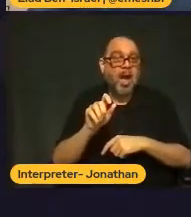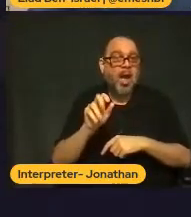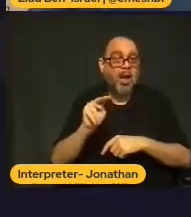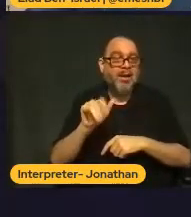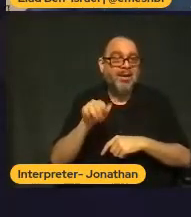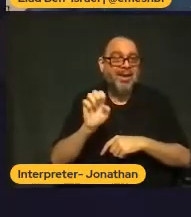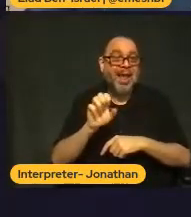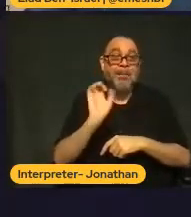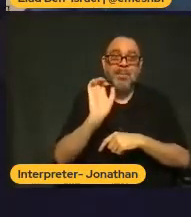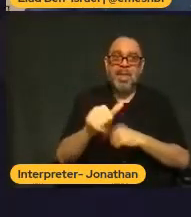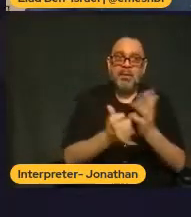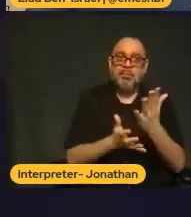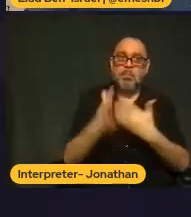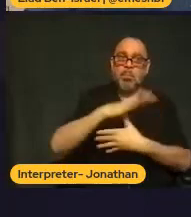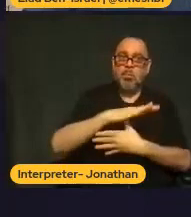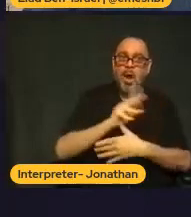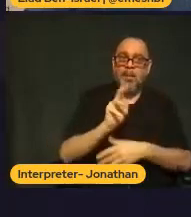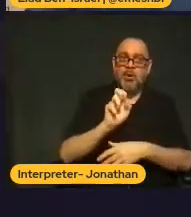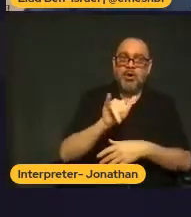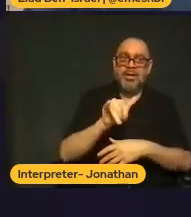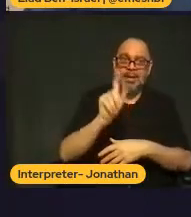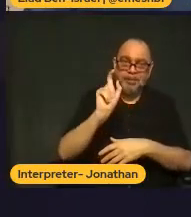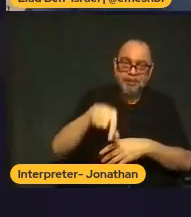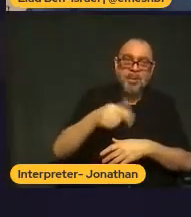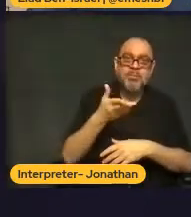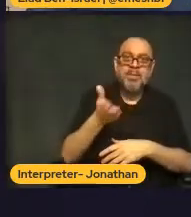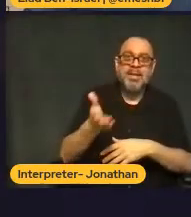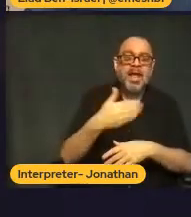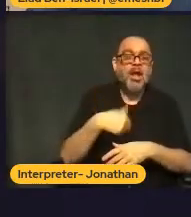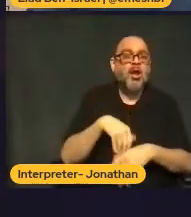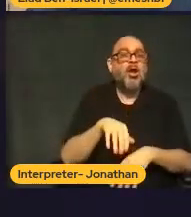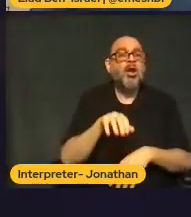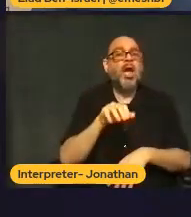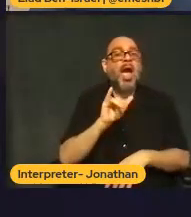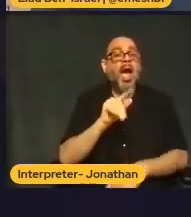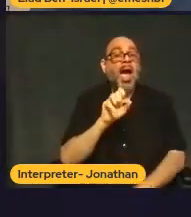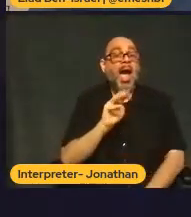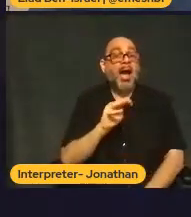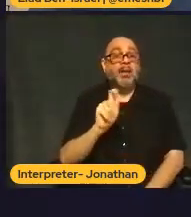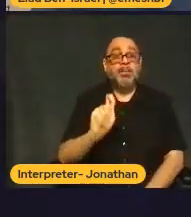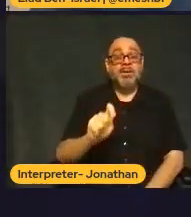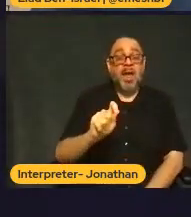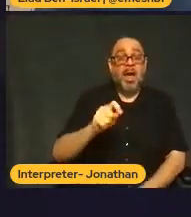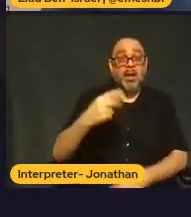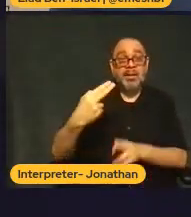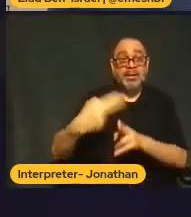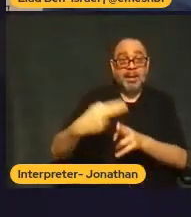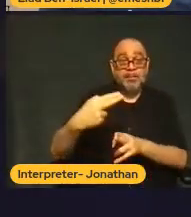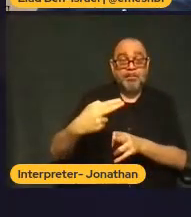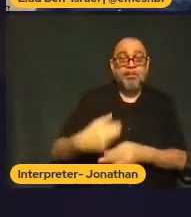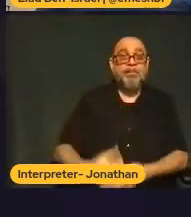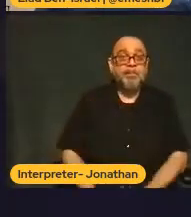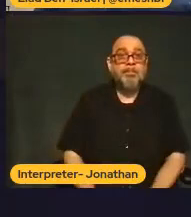to exist. Is going to be item dot name,